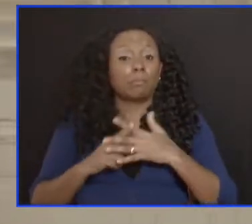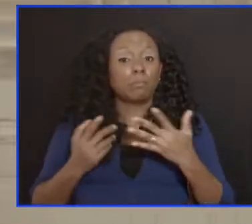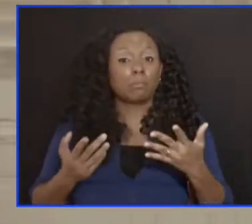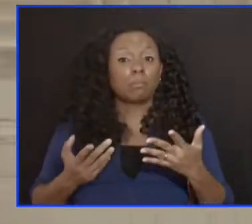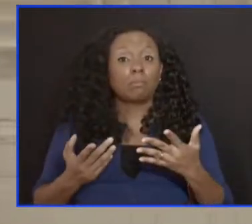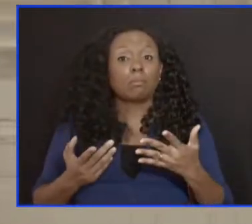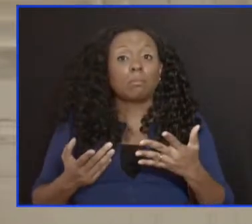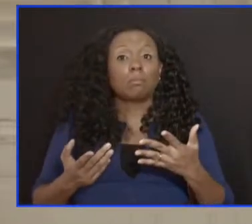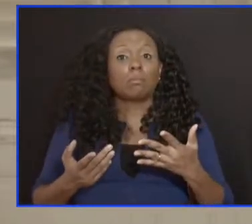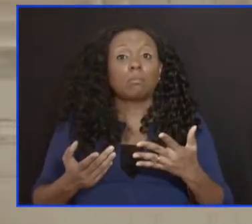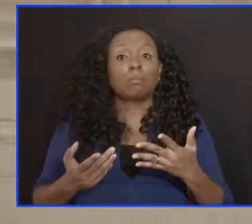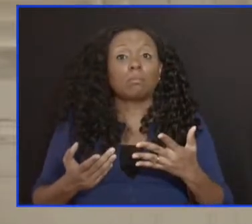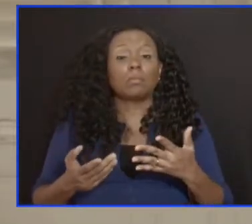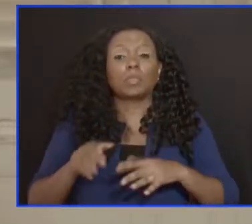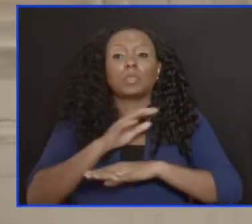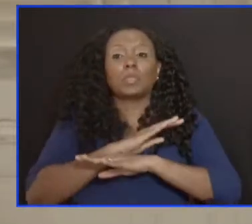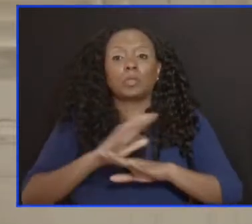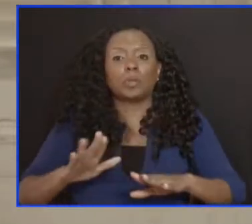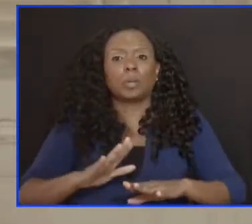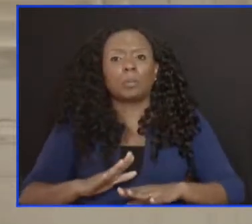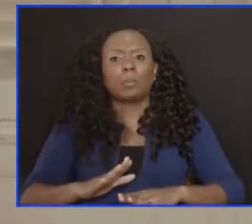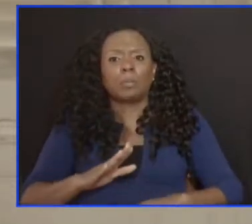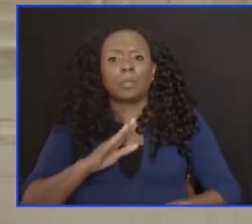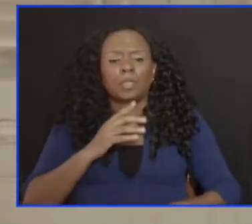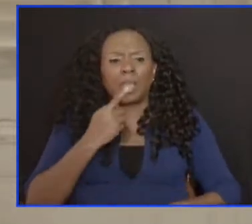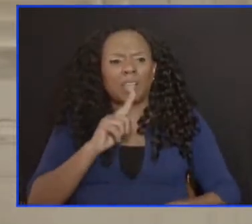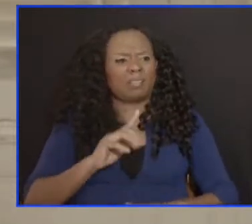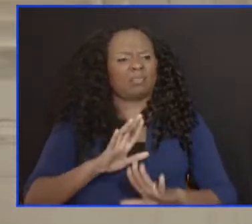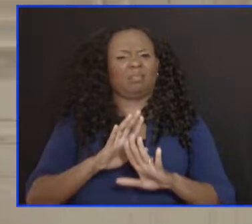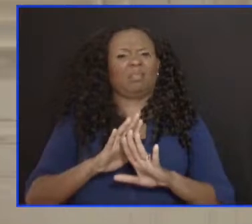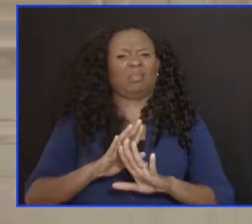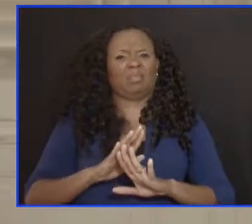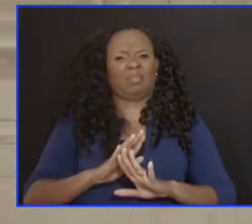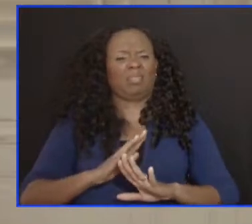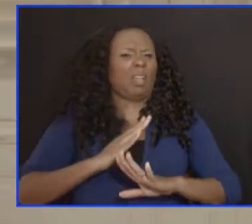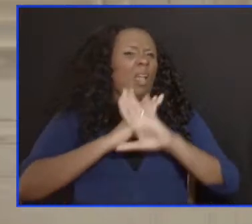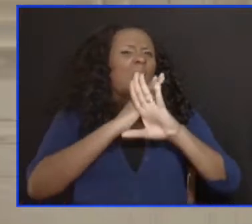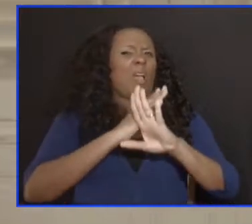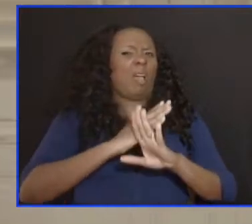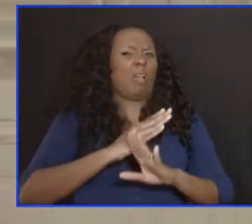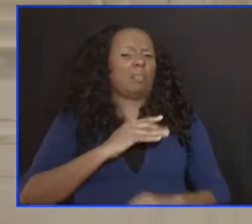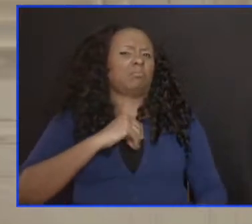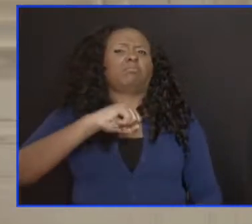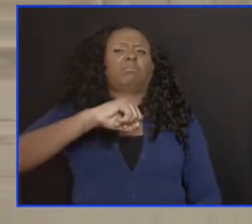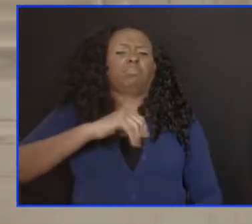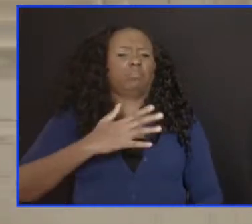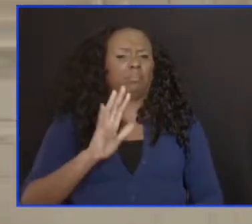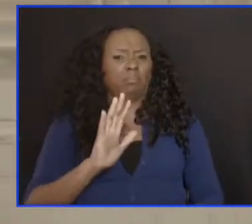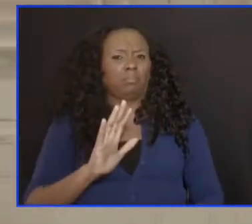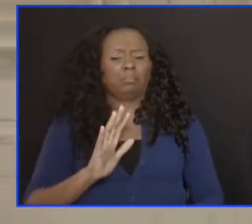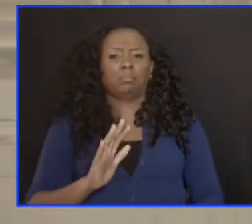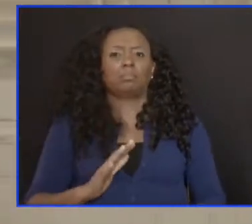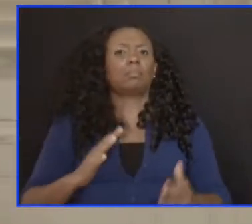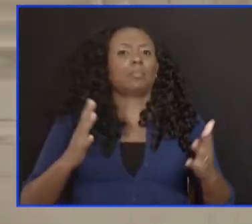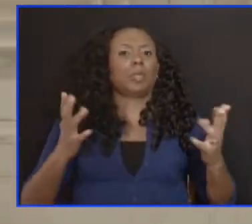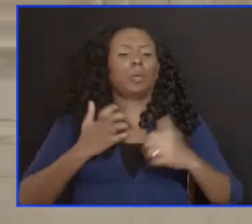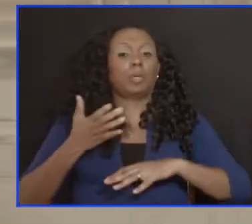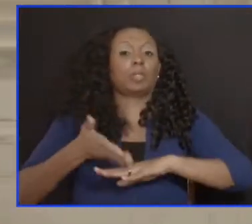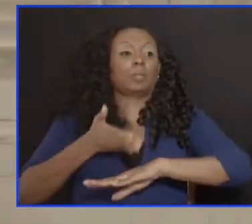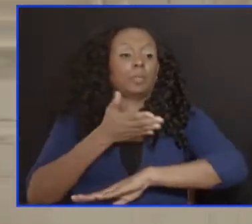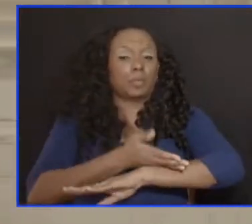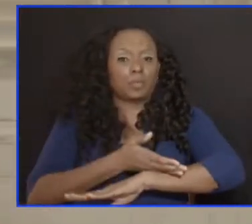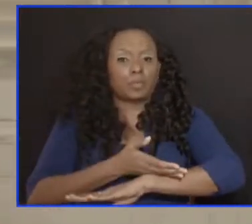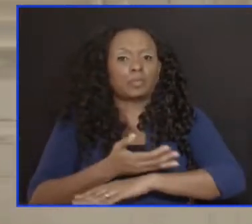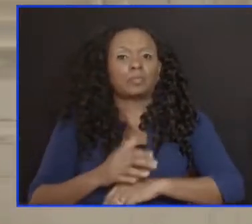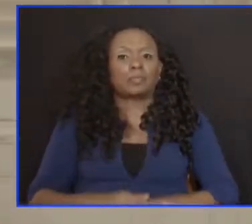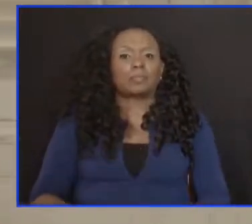tell the team, do not get defensive. Our responsibility is to fix issues and to improve things, and we've done that. I think